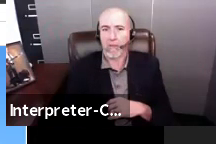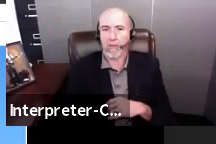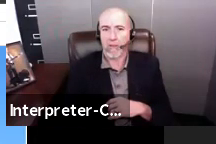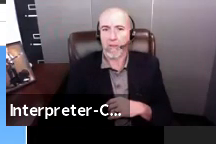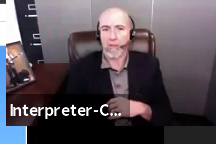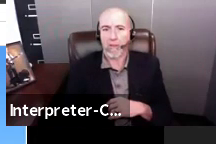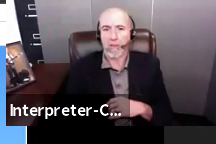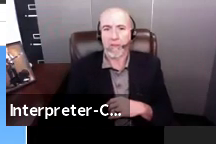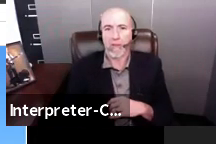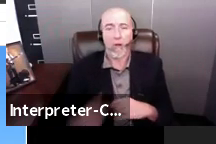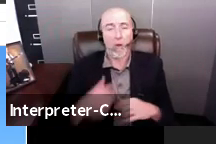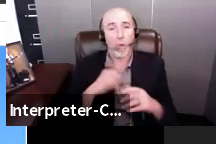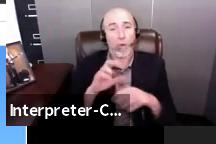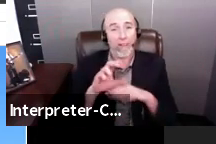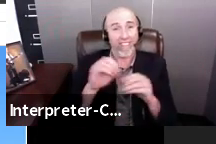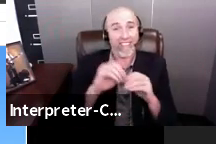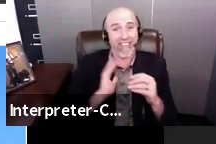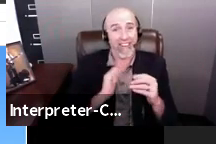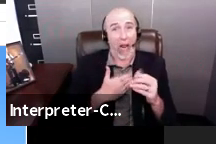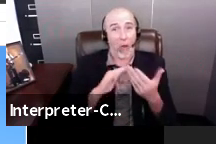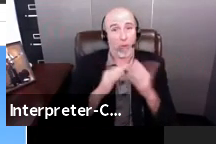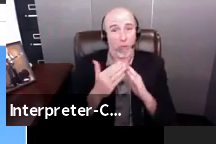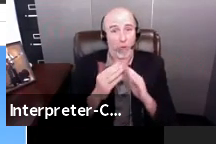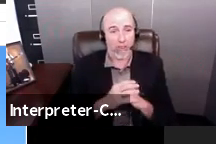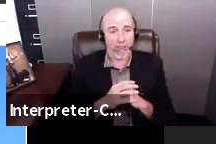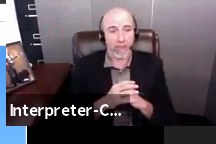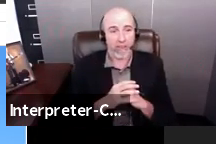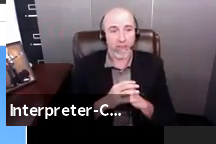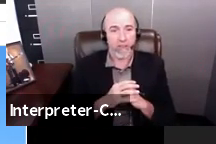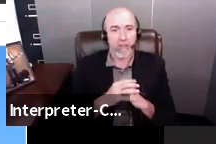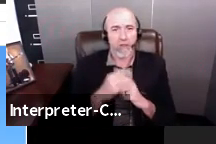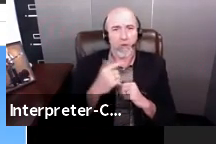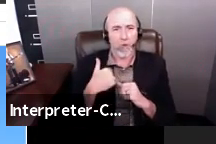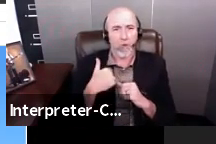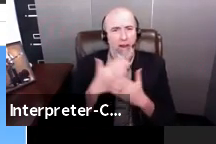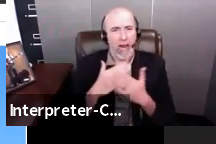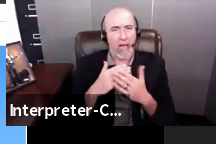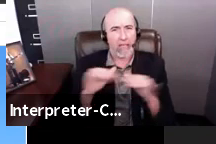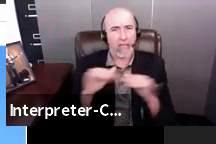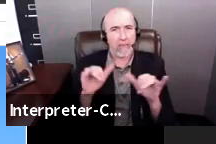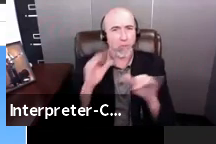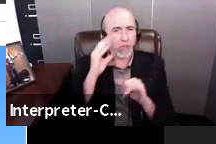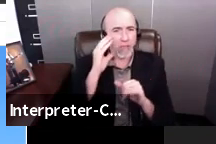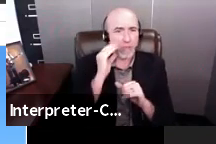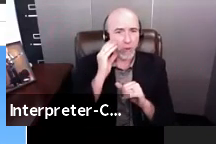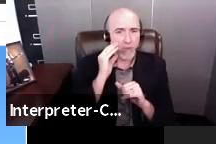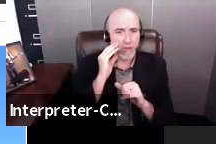We invested in our community. We had a similar experience